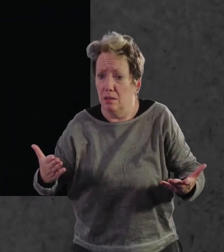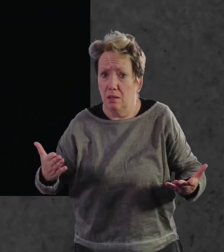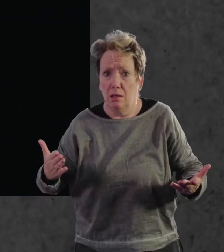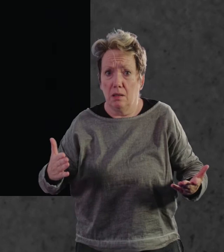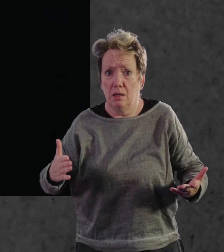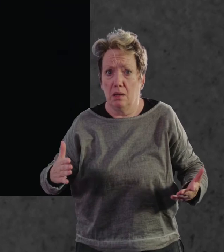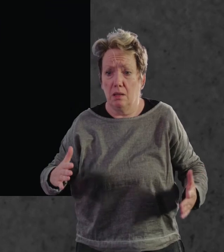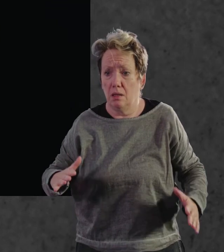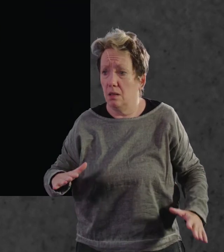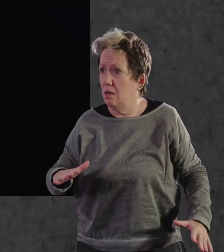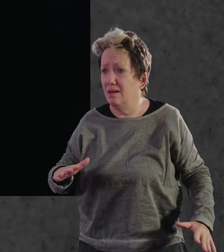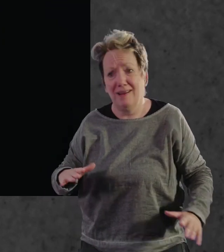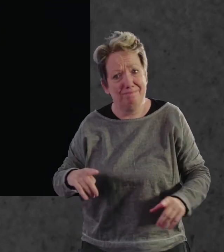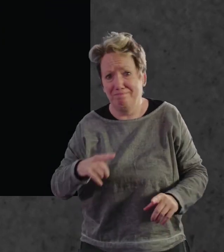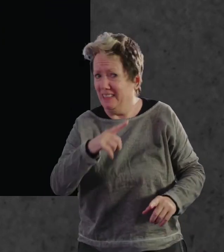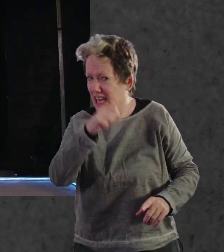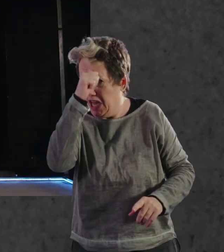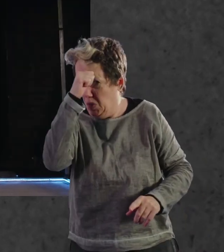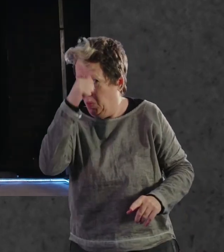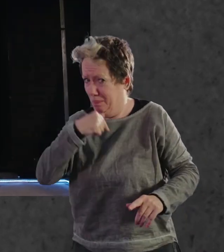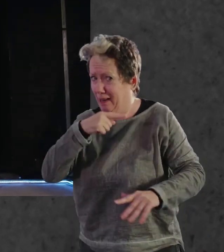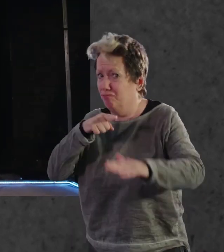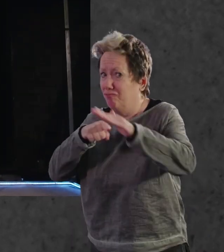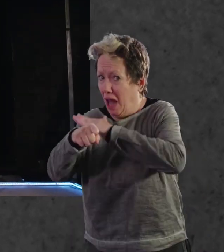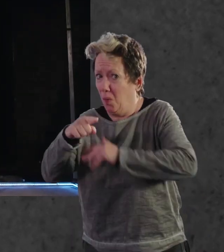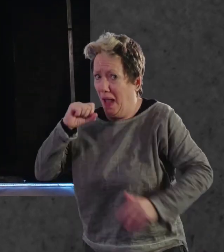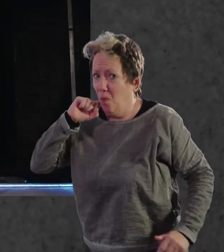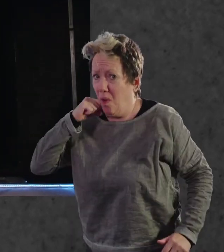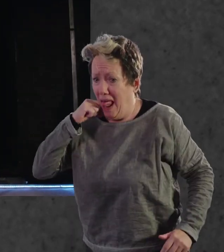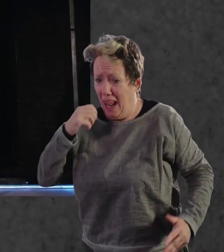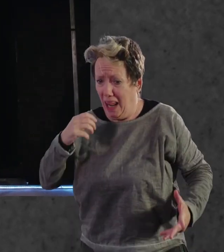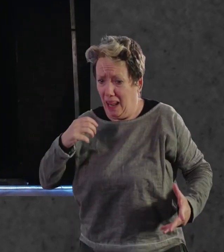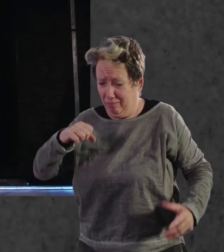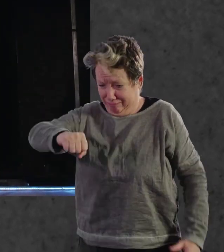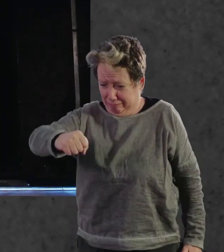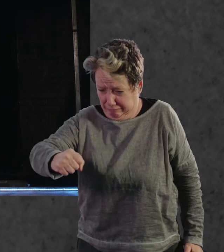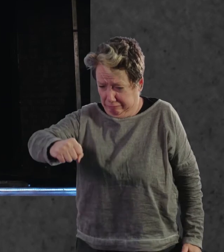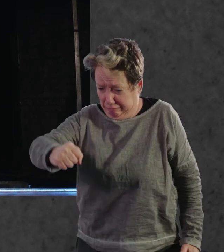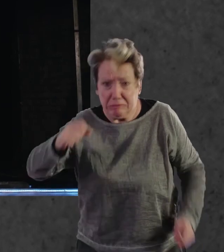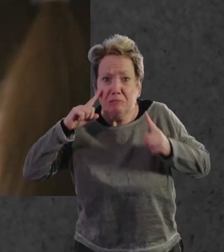He knew I would run. And the door's locked.